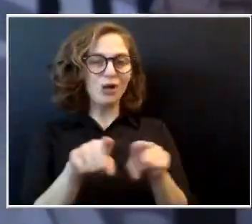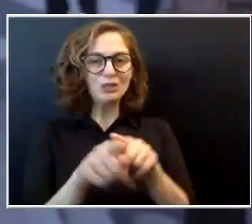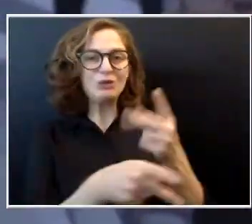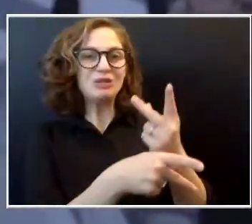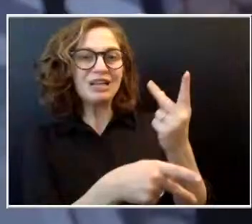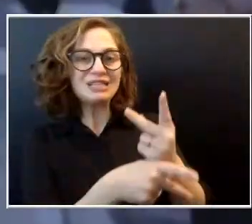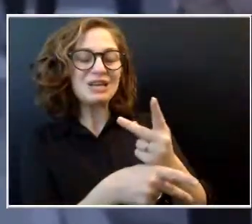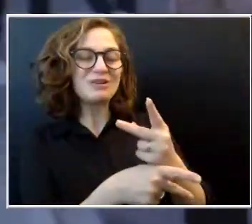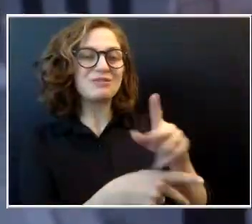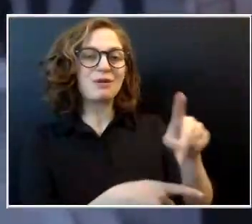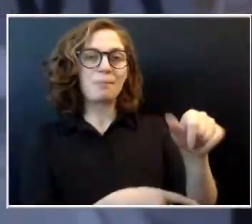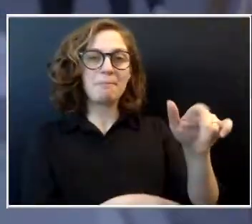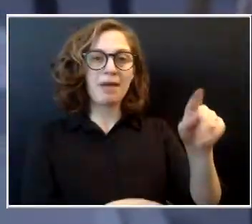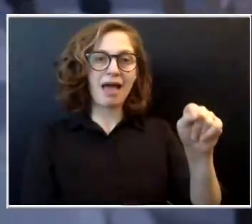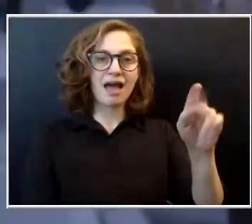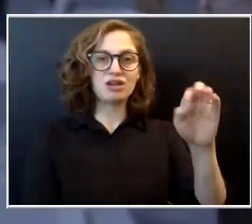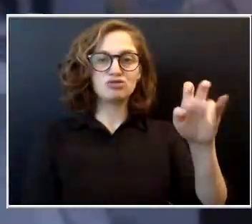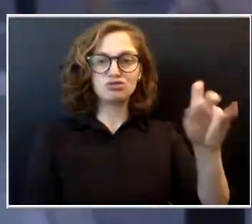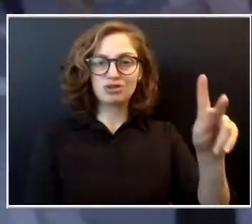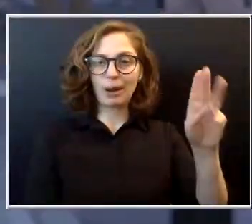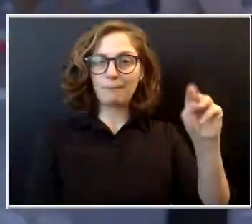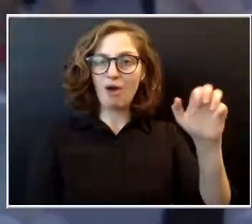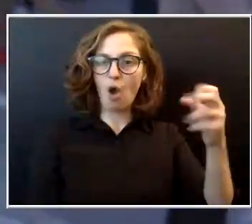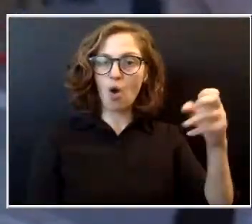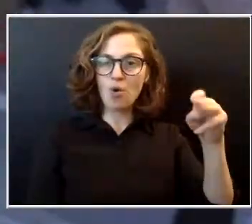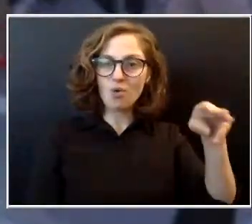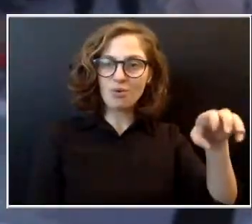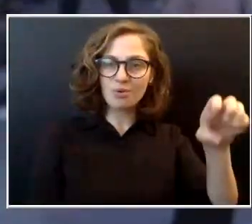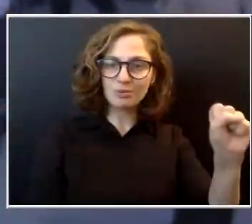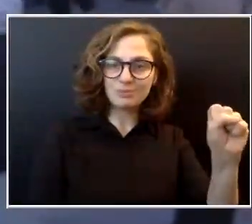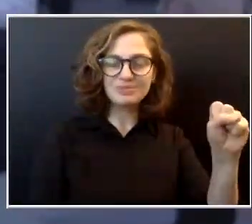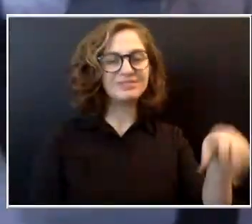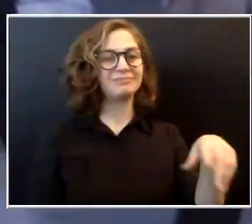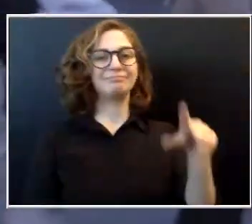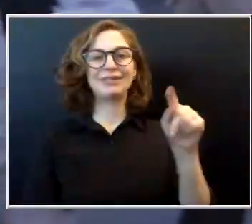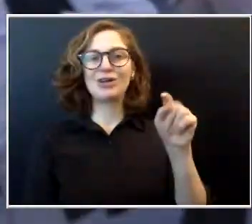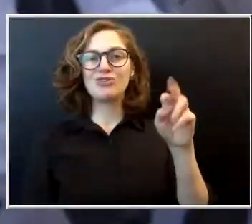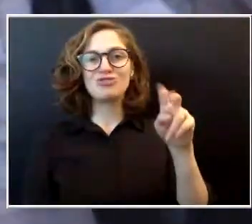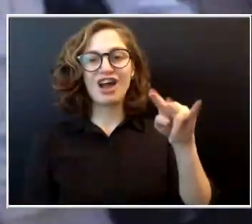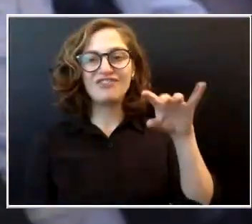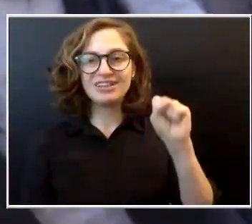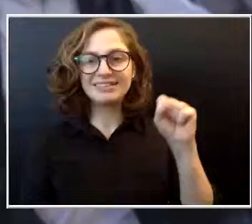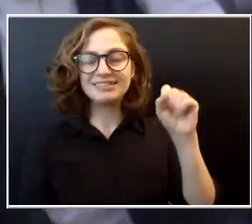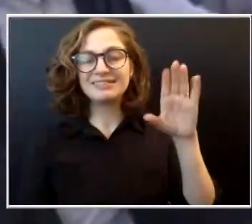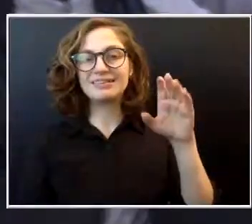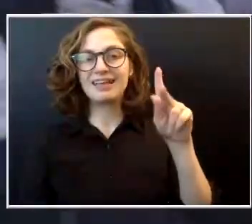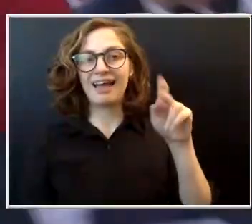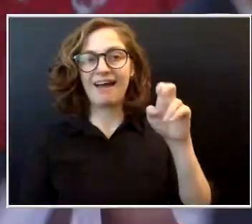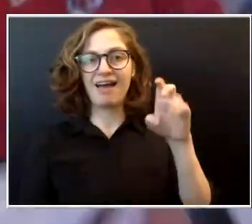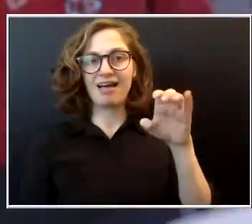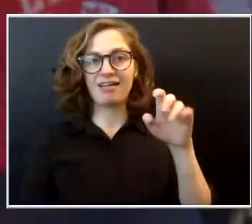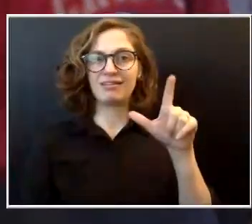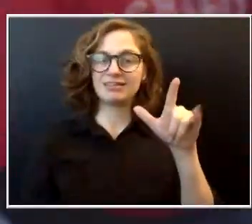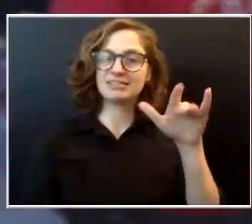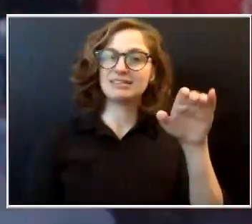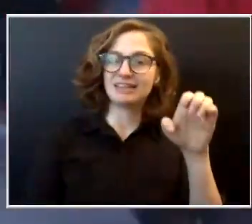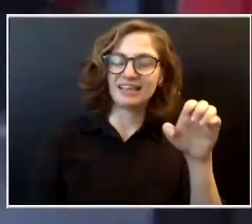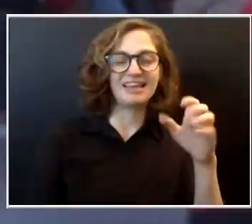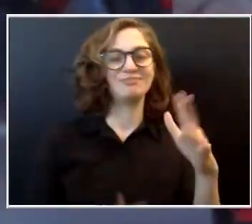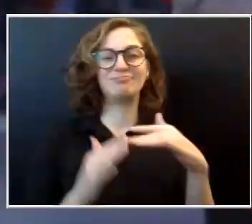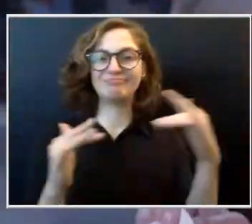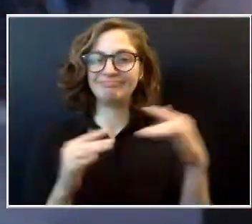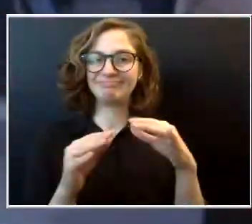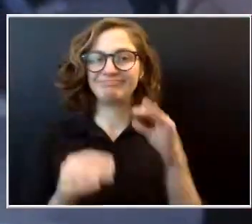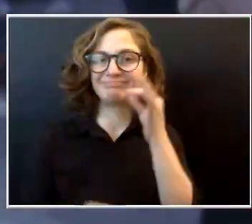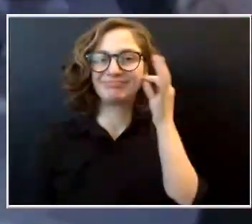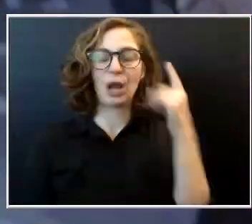the rest of the Chiefs. And so we are so glad to be a part of this partnership with the Kansas City Chiefs and a part